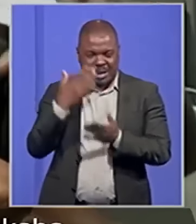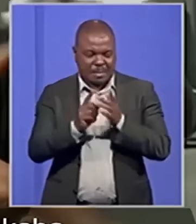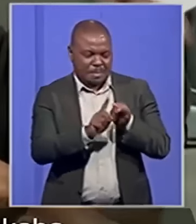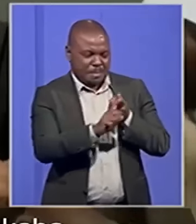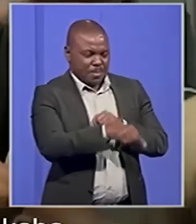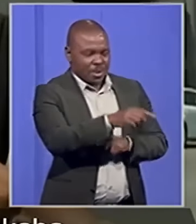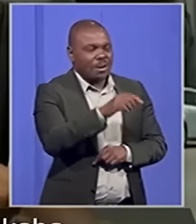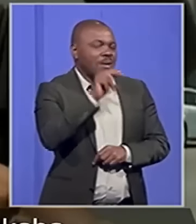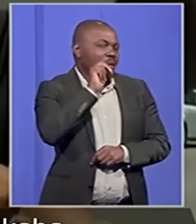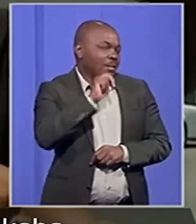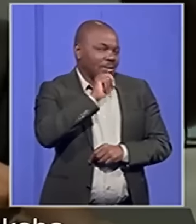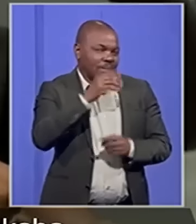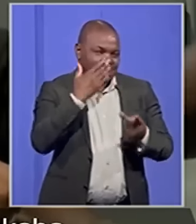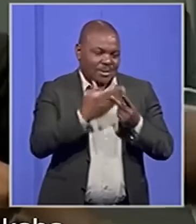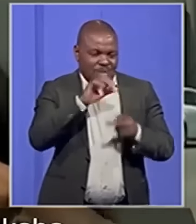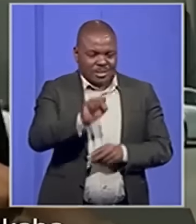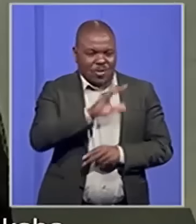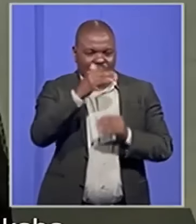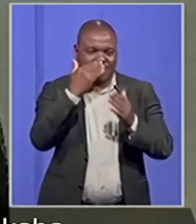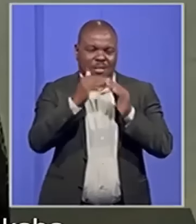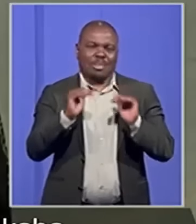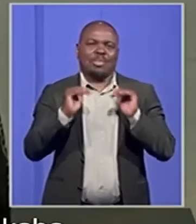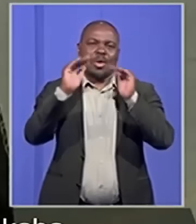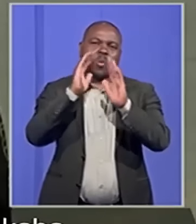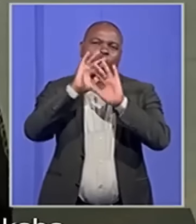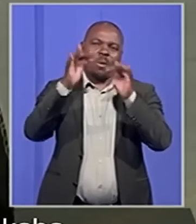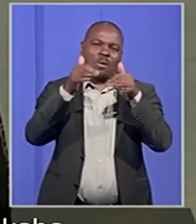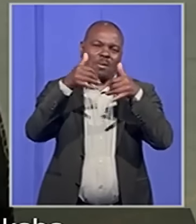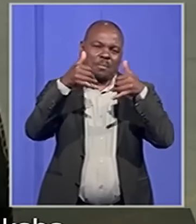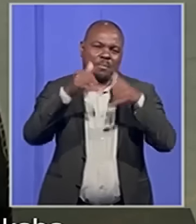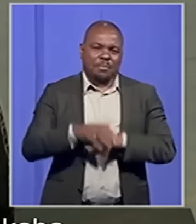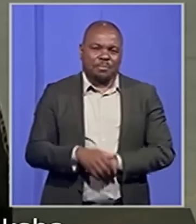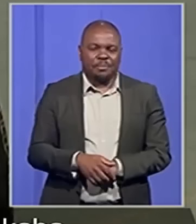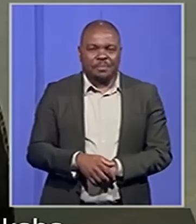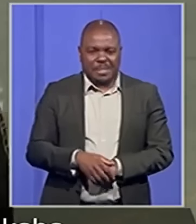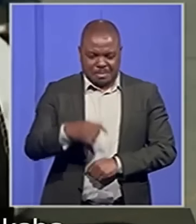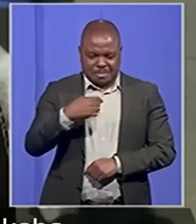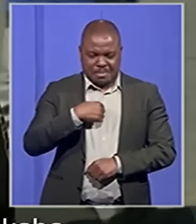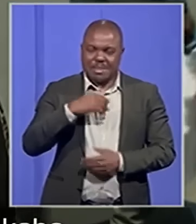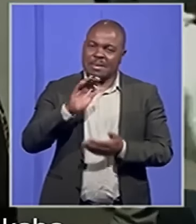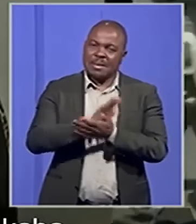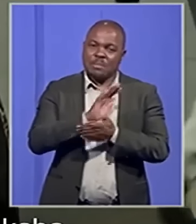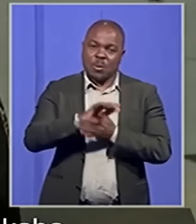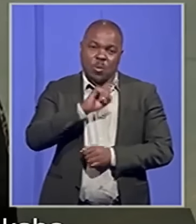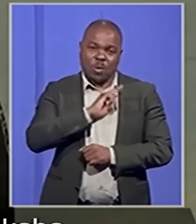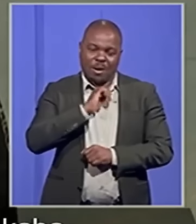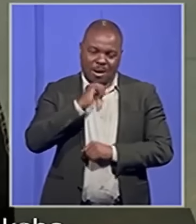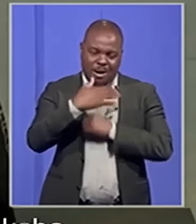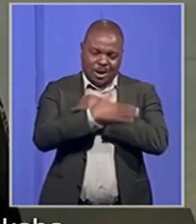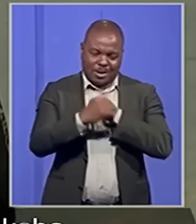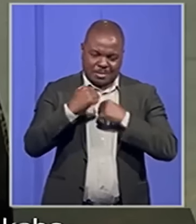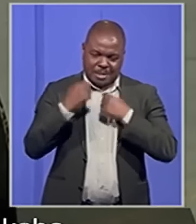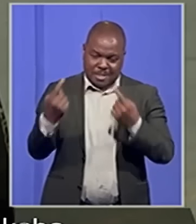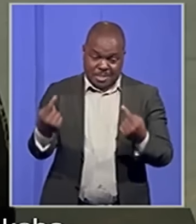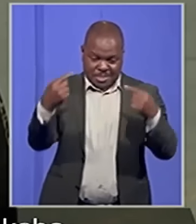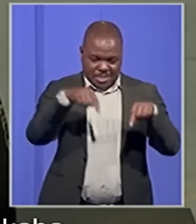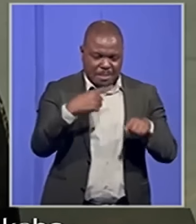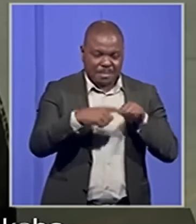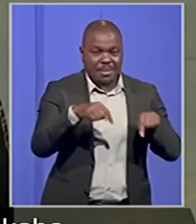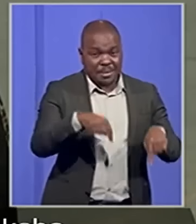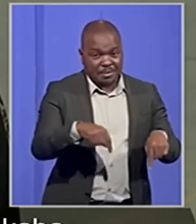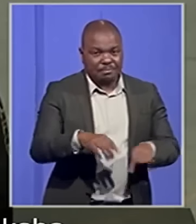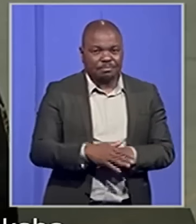Africa kgone go processa go ya di-World Cup. Ke thabile haholo ha ile mona naha ya borona e tla kwano e tlo bapala mo